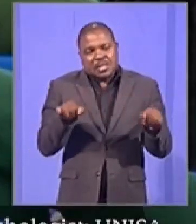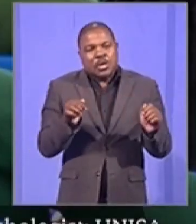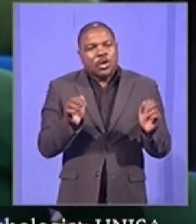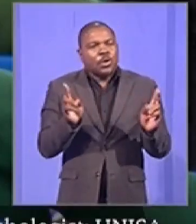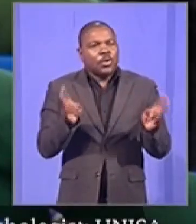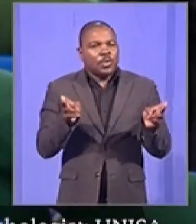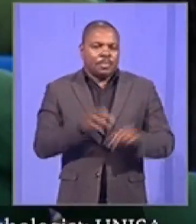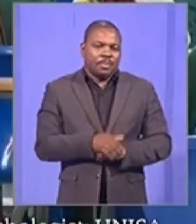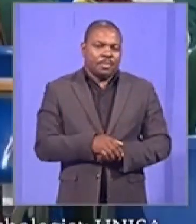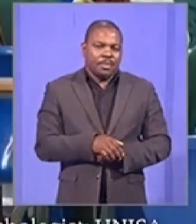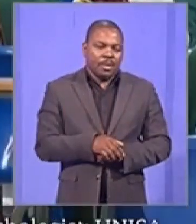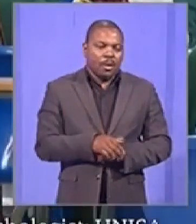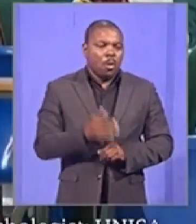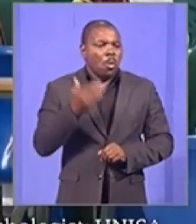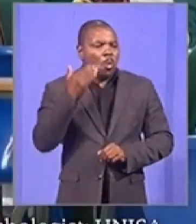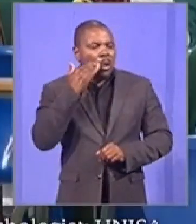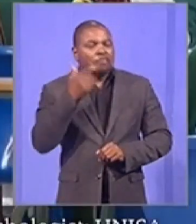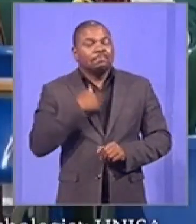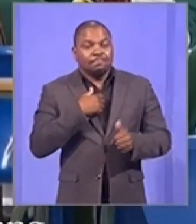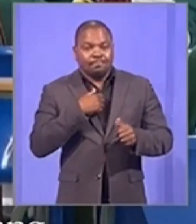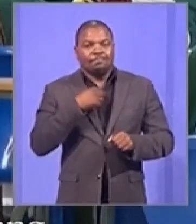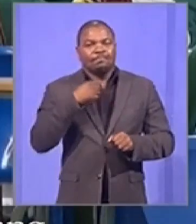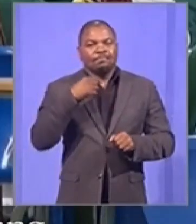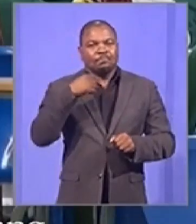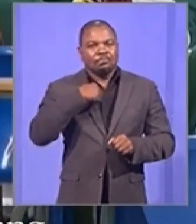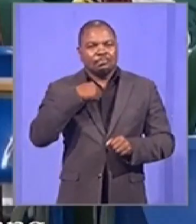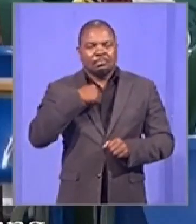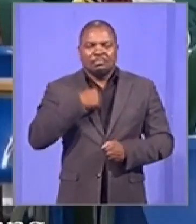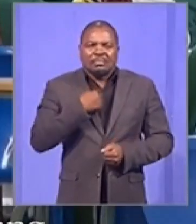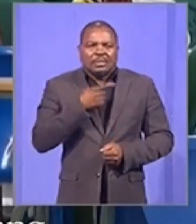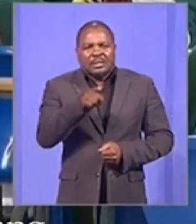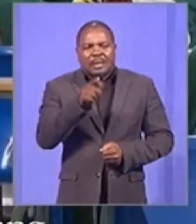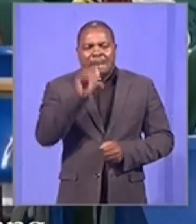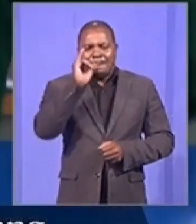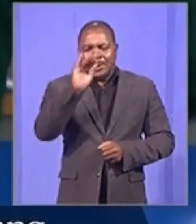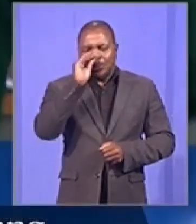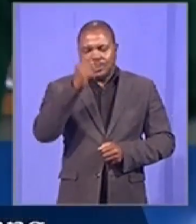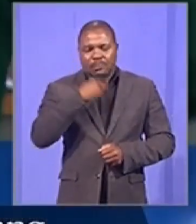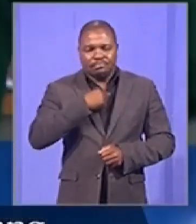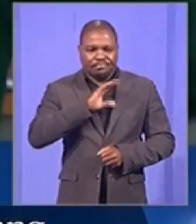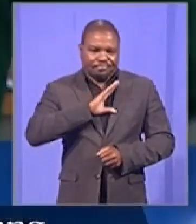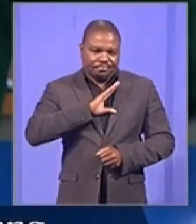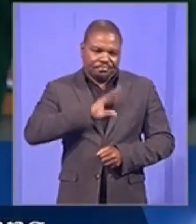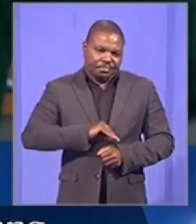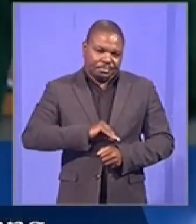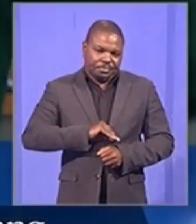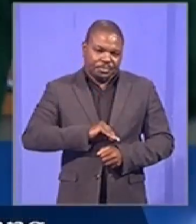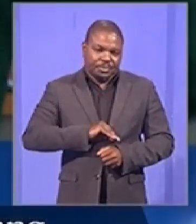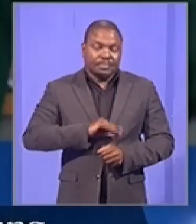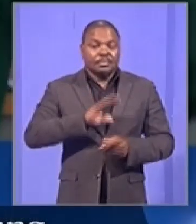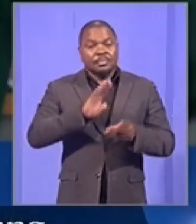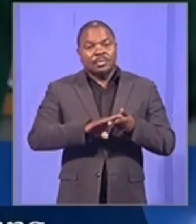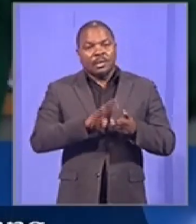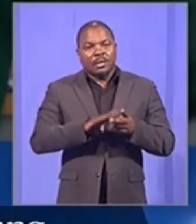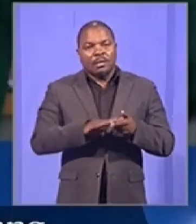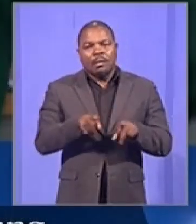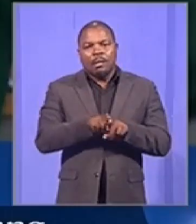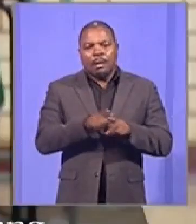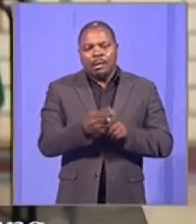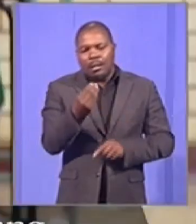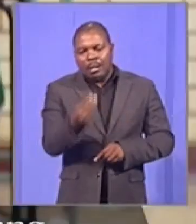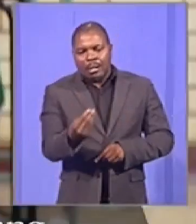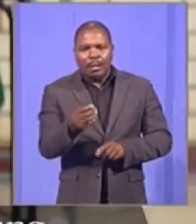re kry-a ditaba tse di sa re thabising ra nyam mo moyeng. Well, it's expected gore ngwana sa phasang